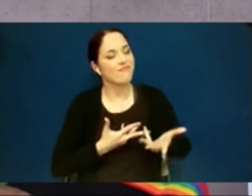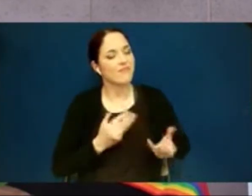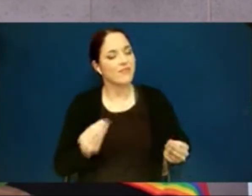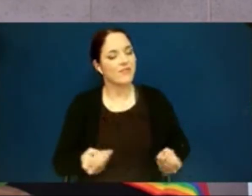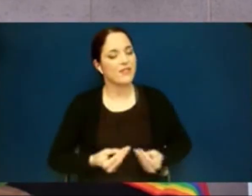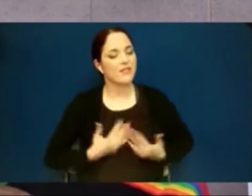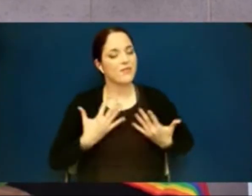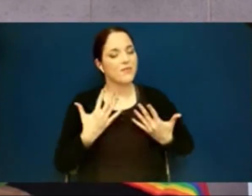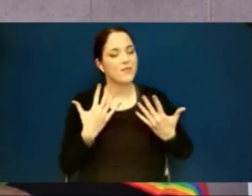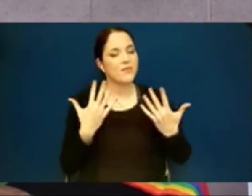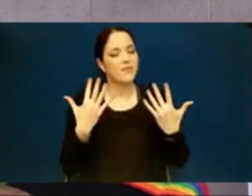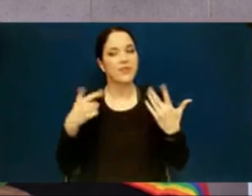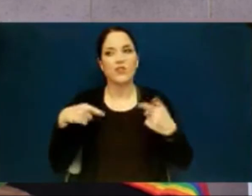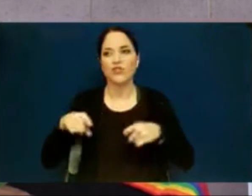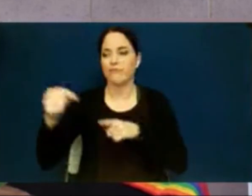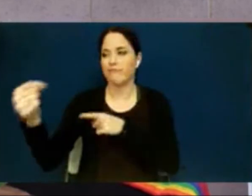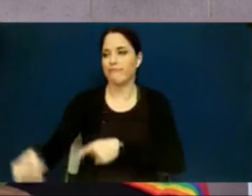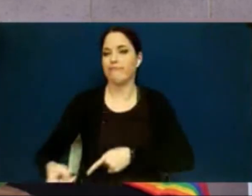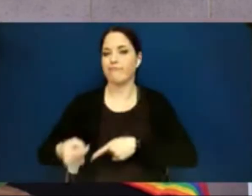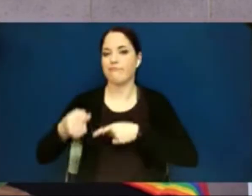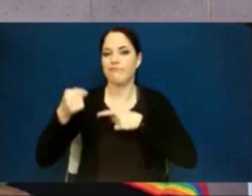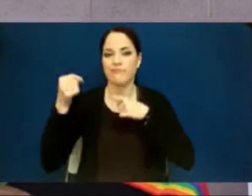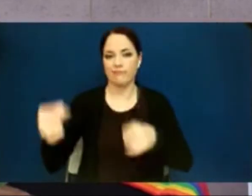firm rock beneath our feet,